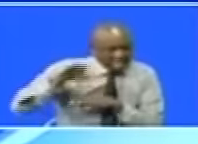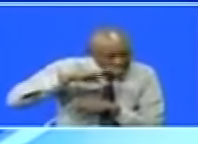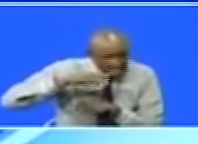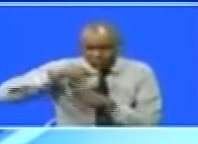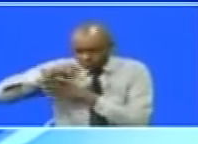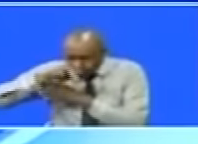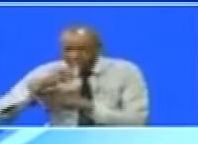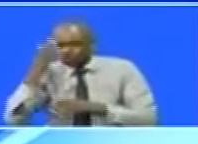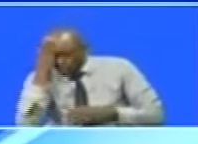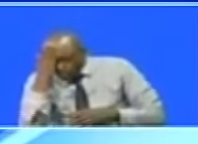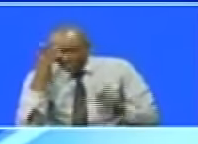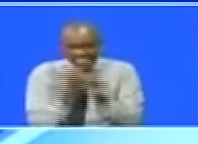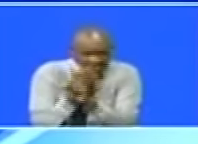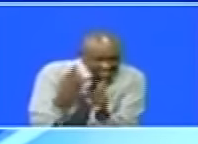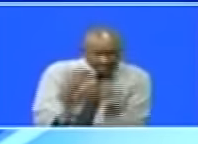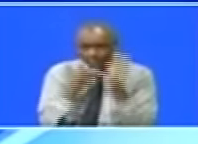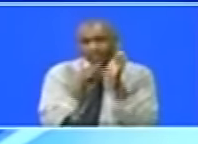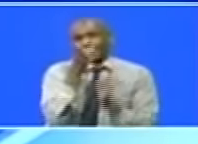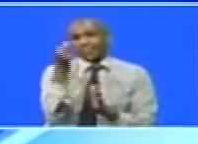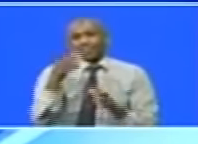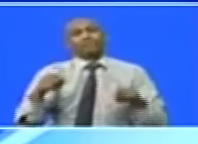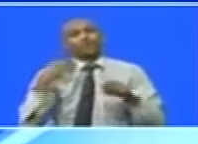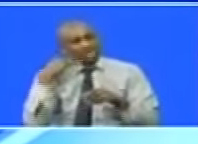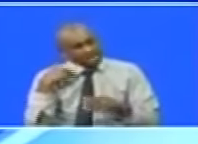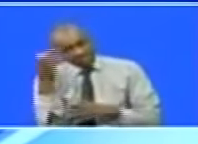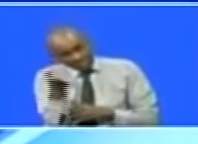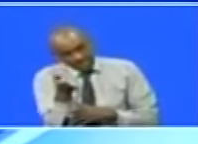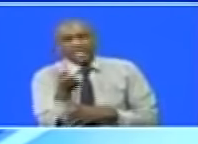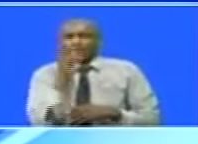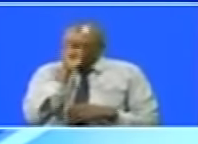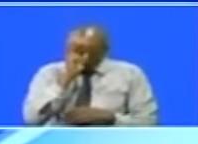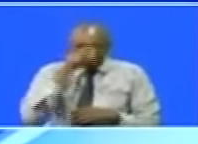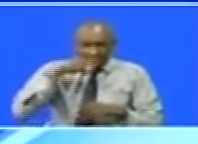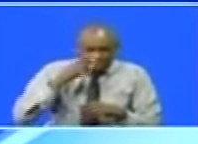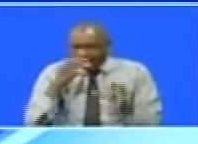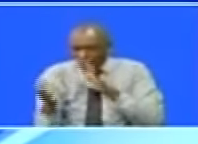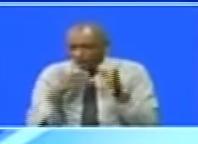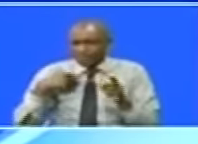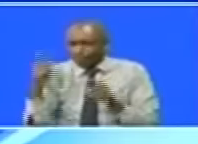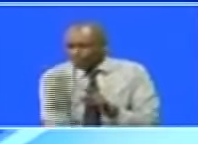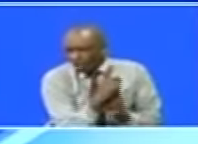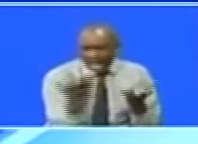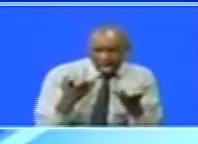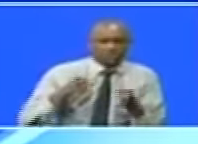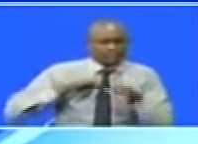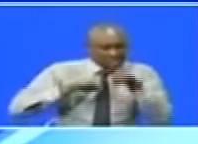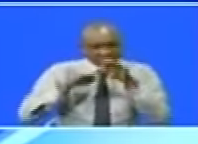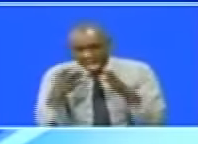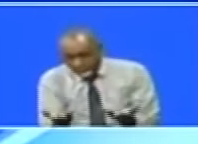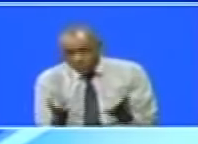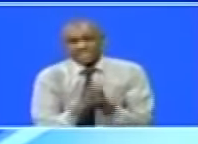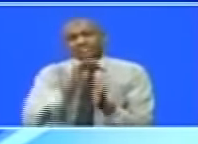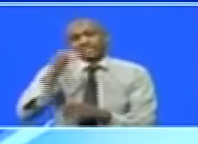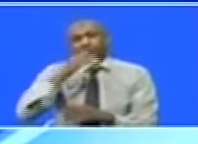surveillance, detect any security incident, help direct police response and monitor the flow of people and traffic, especially in